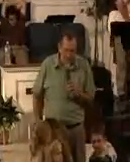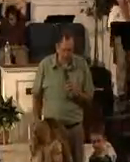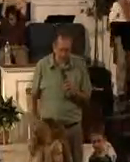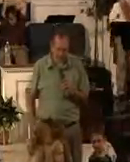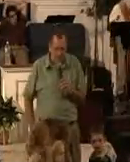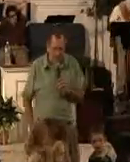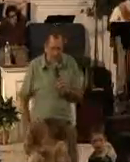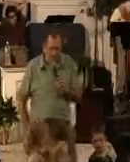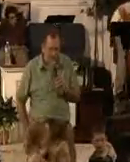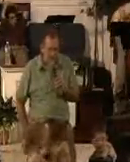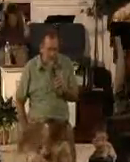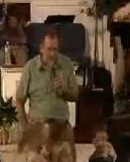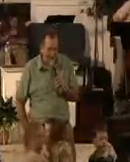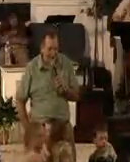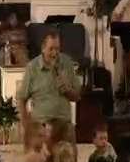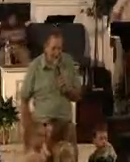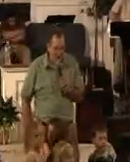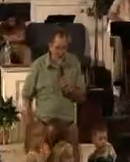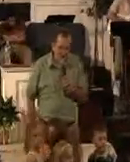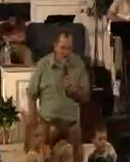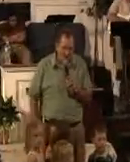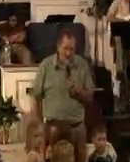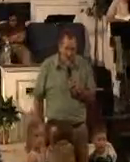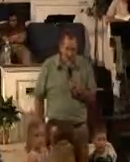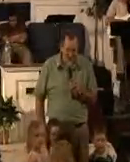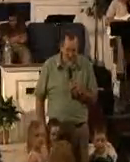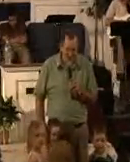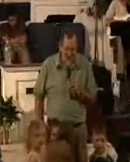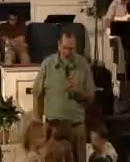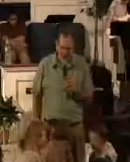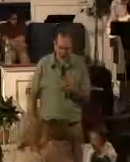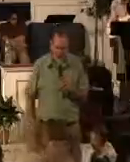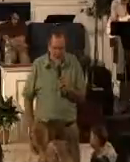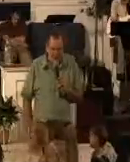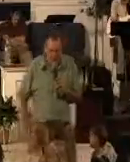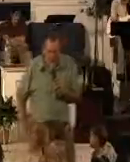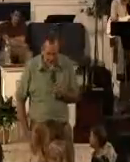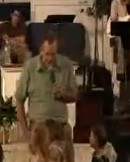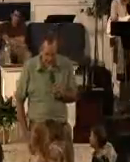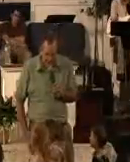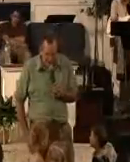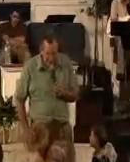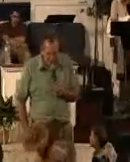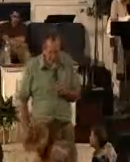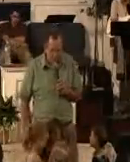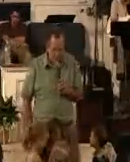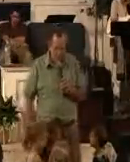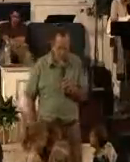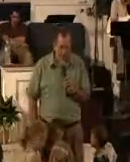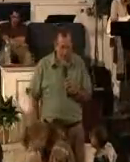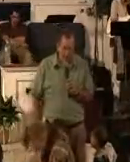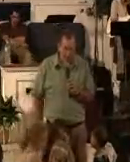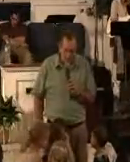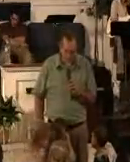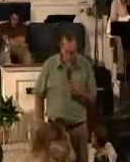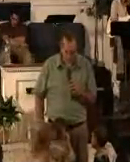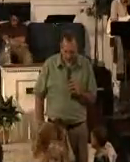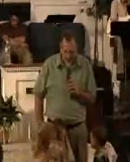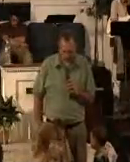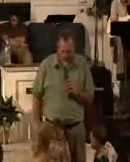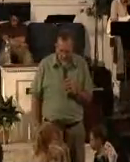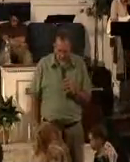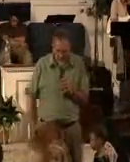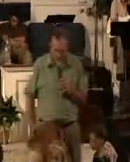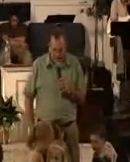we praise you this morning for your goodness, your graciousness to us, your mercies which are new every day. And we pray, Father, a special